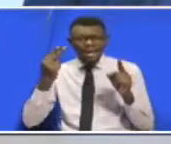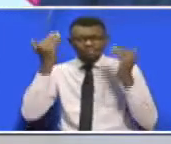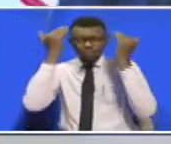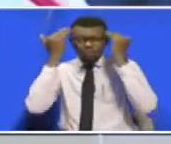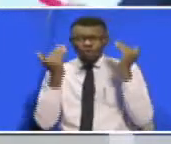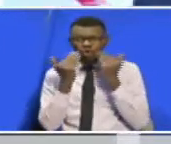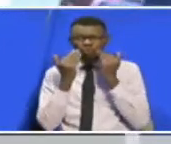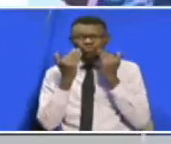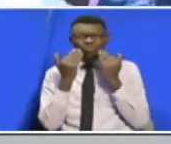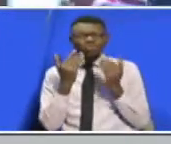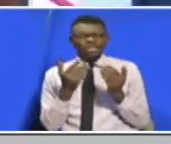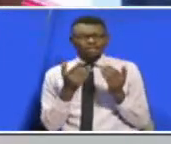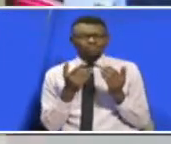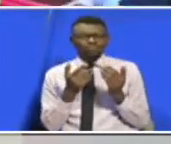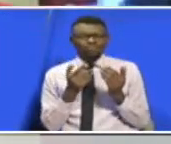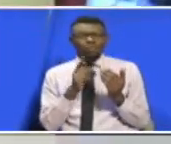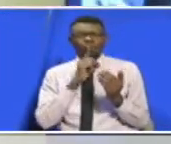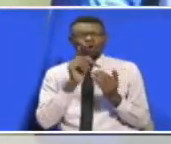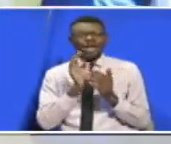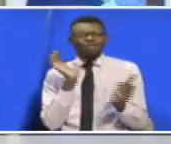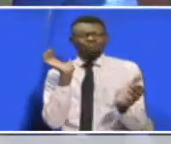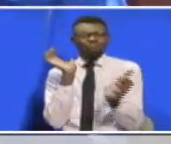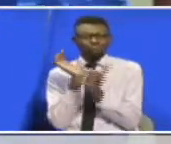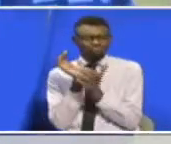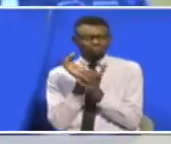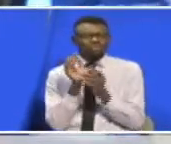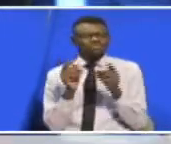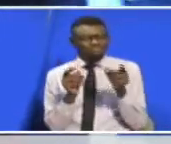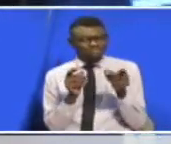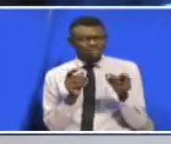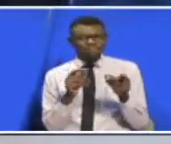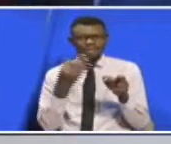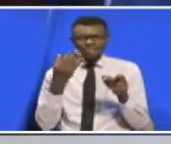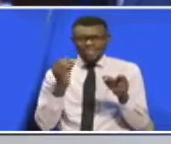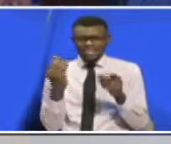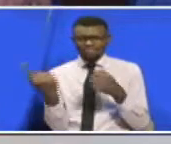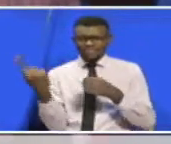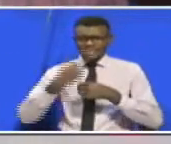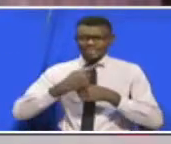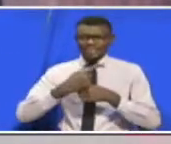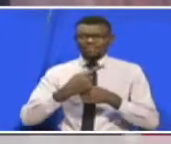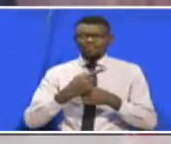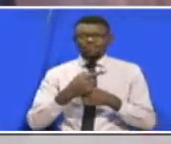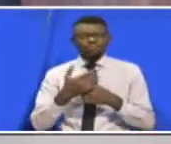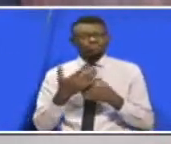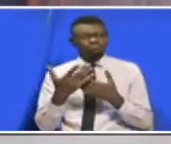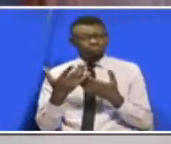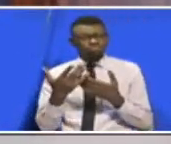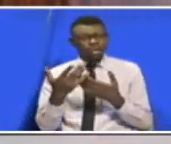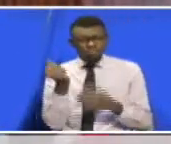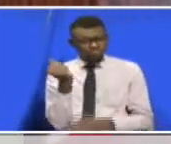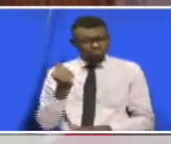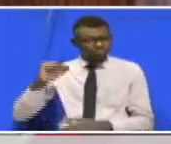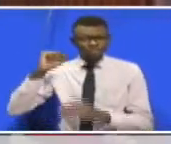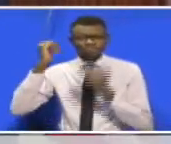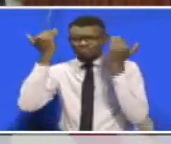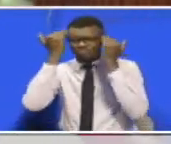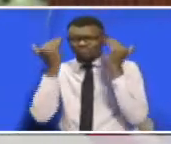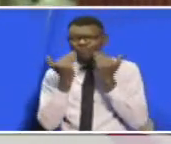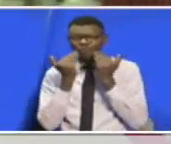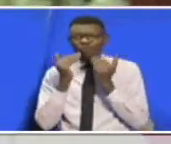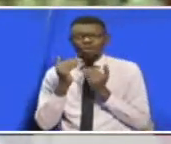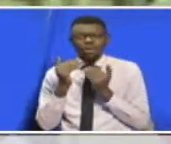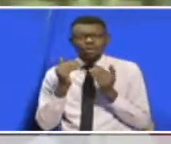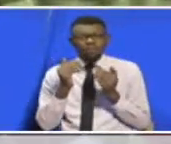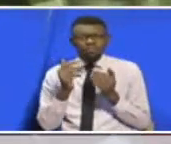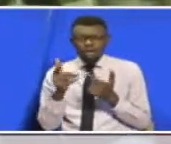offense of contempt of court, and he was given 30 days within which to purge that act of contempt by returning the firearms. He